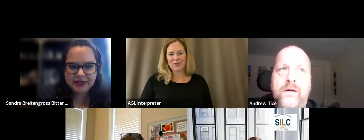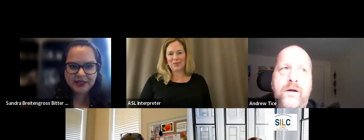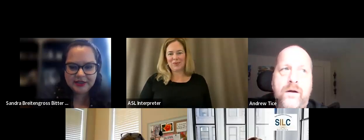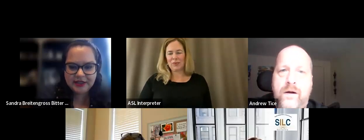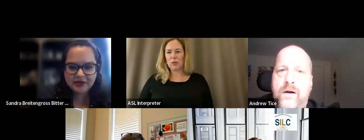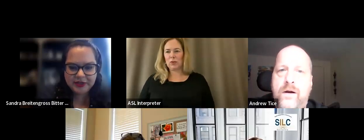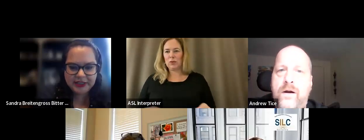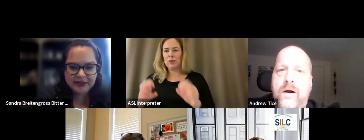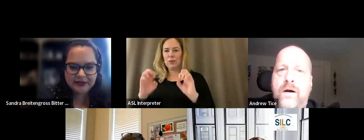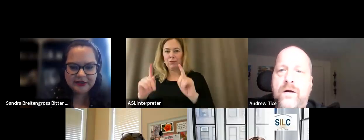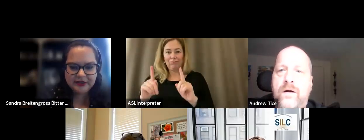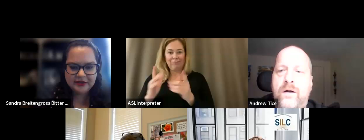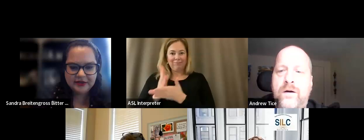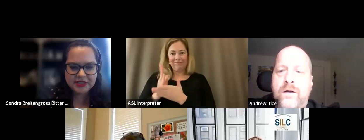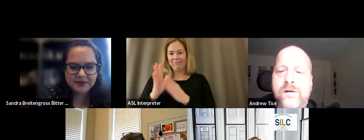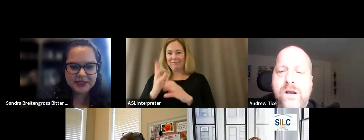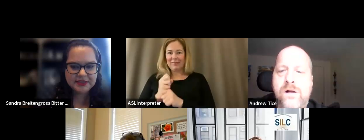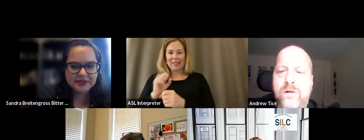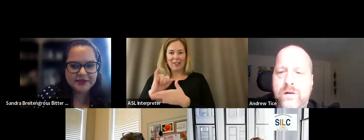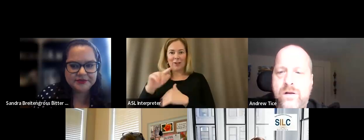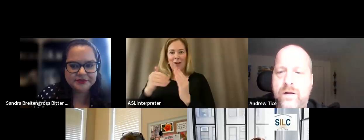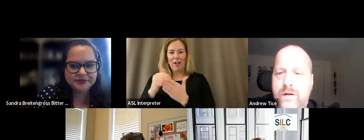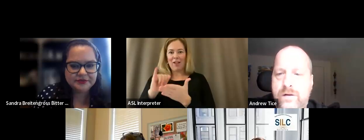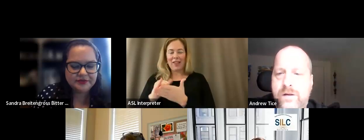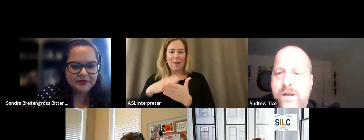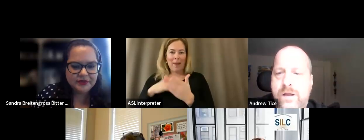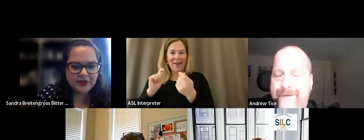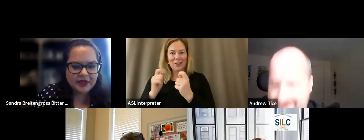Sorry about that, getting all my adjustments.